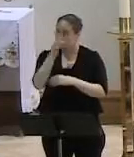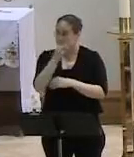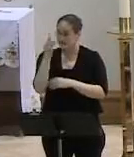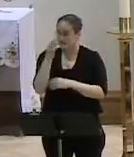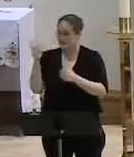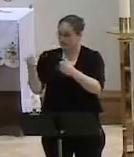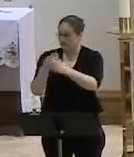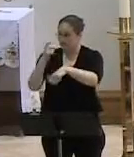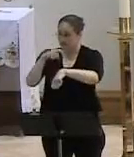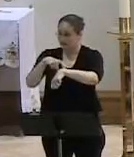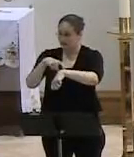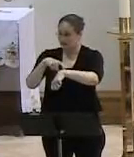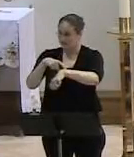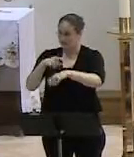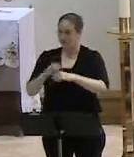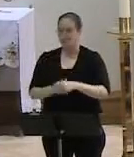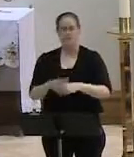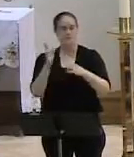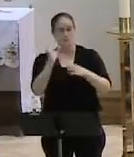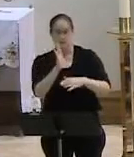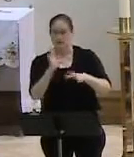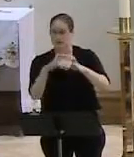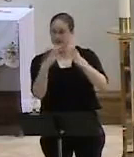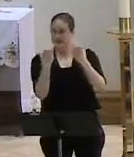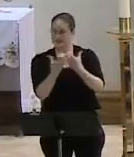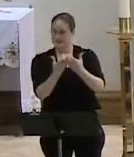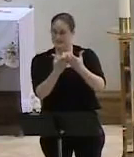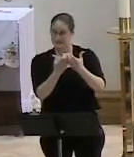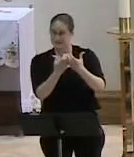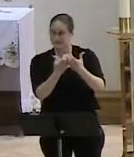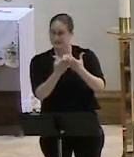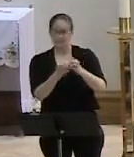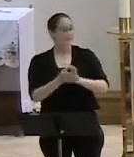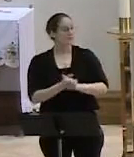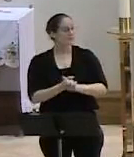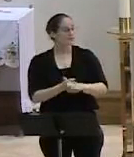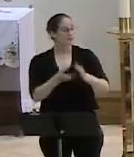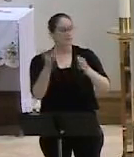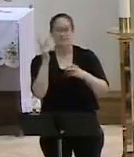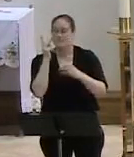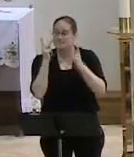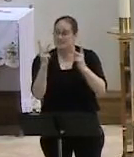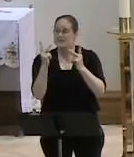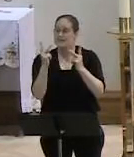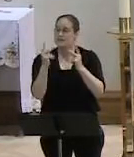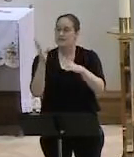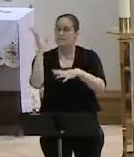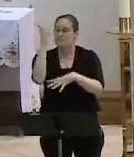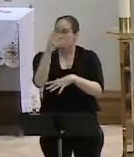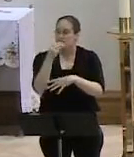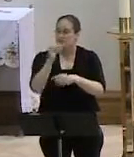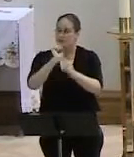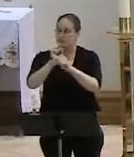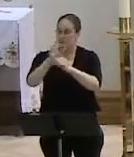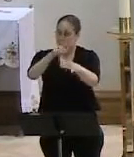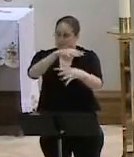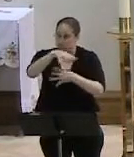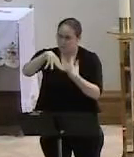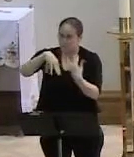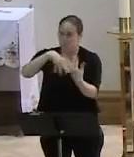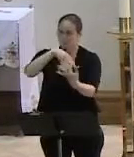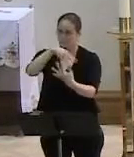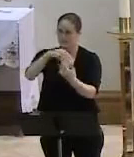What a witness to your classmates that you see God working so beautifully in each other. I want you to think